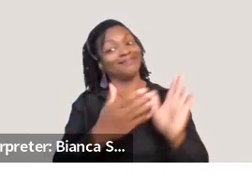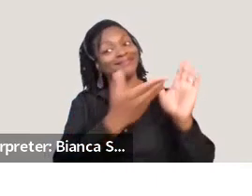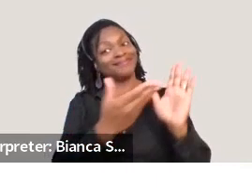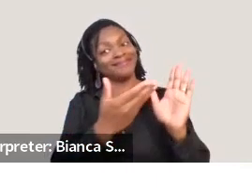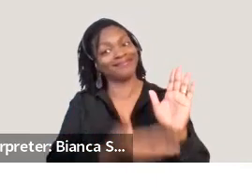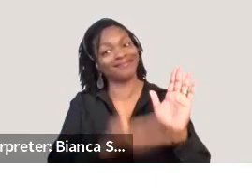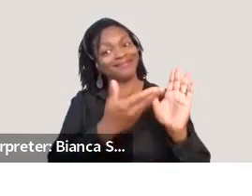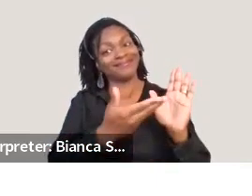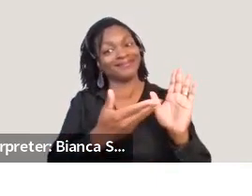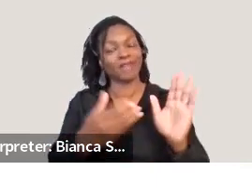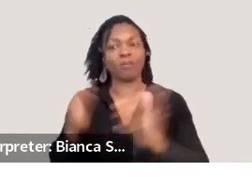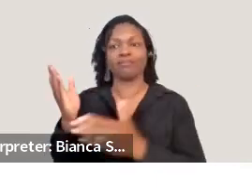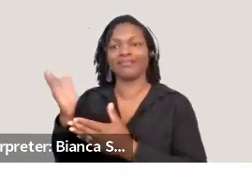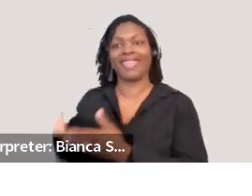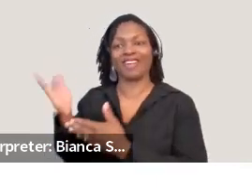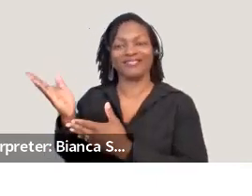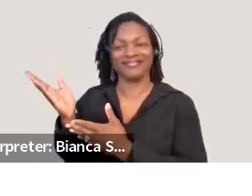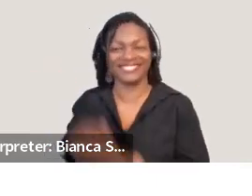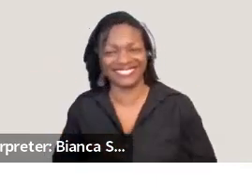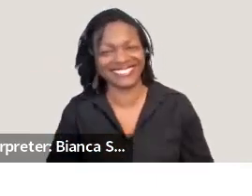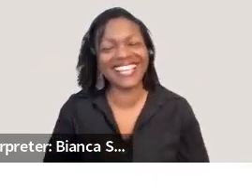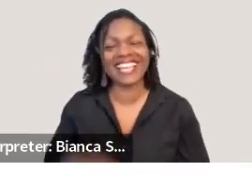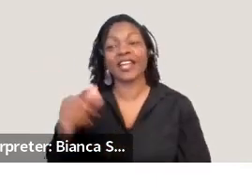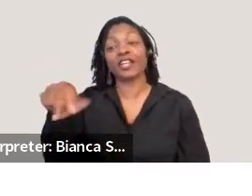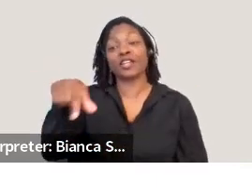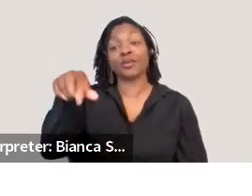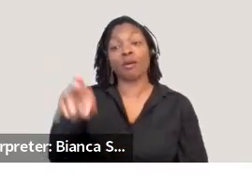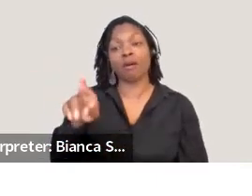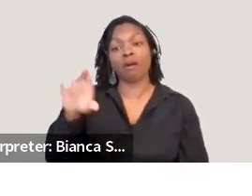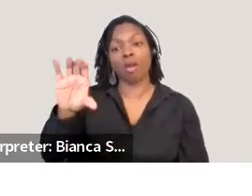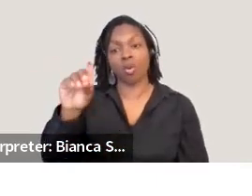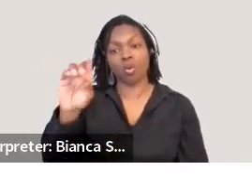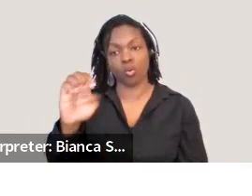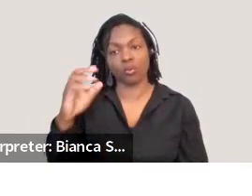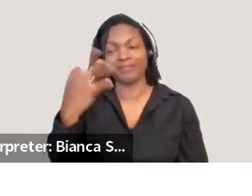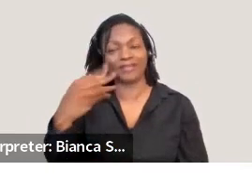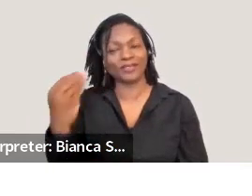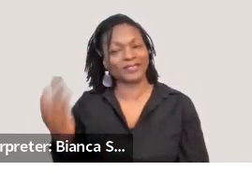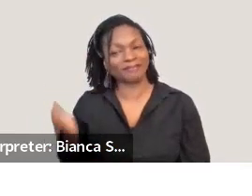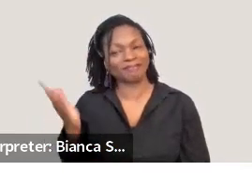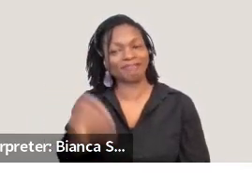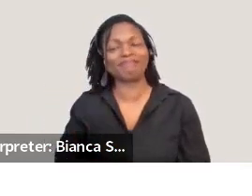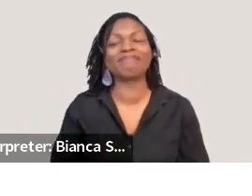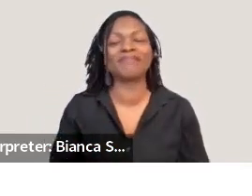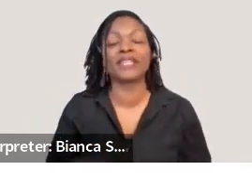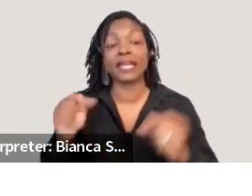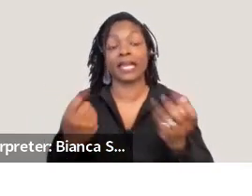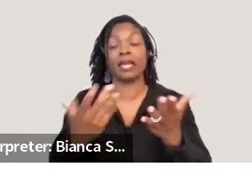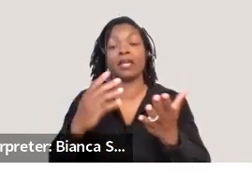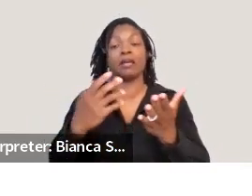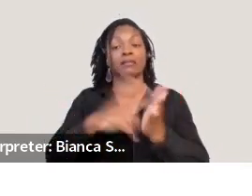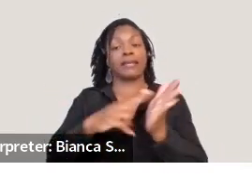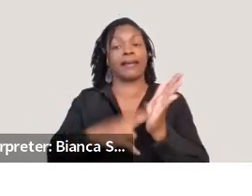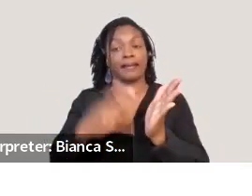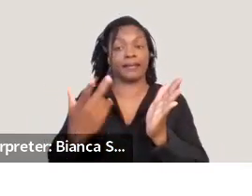our newsletter. When you go there, you can just input your email, sign up for the newsletter. There is a couple other